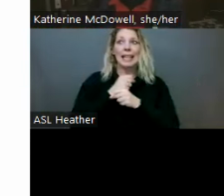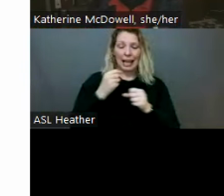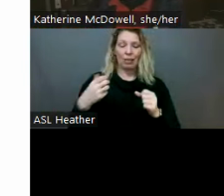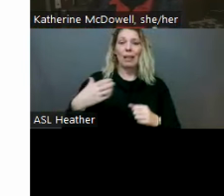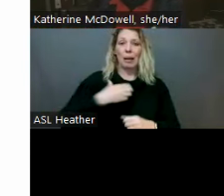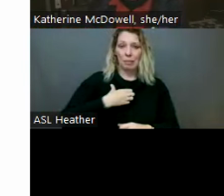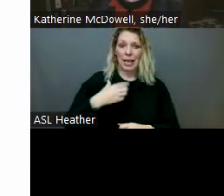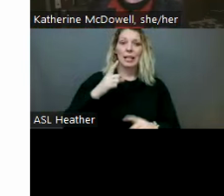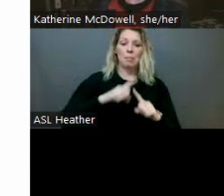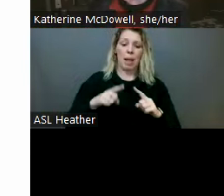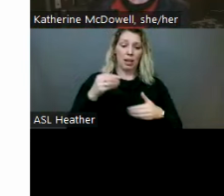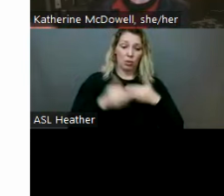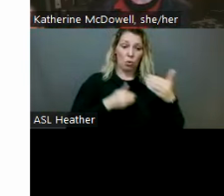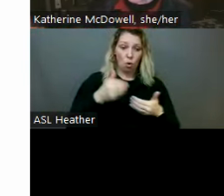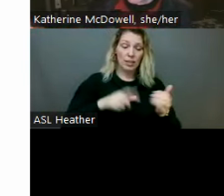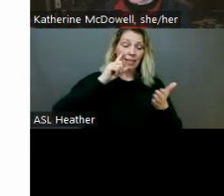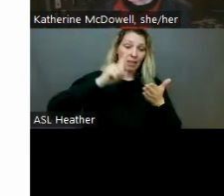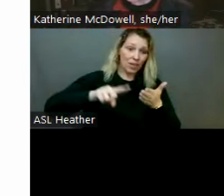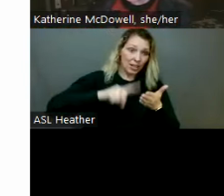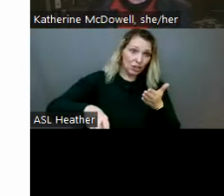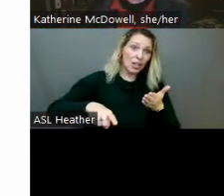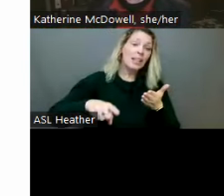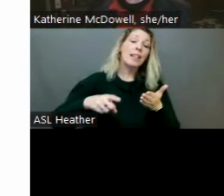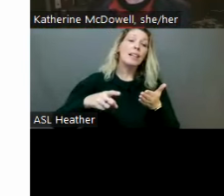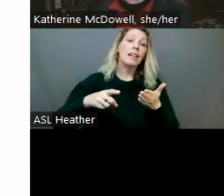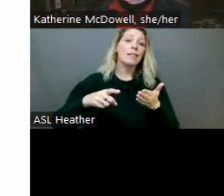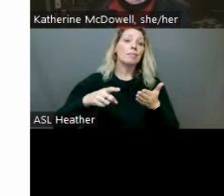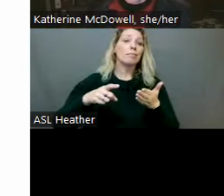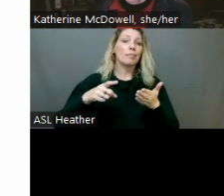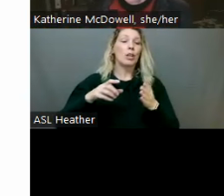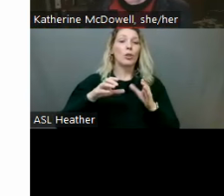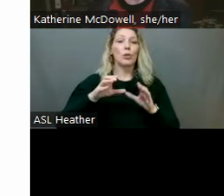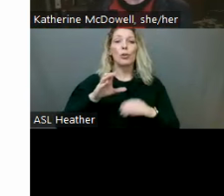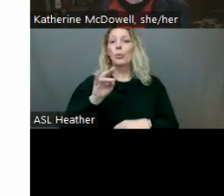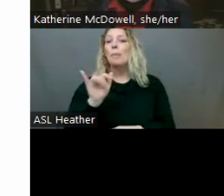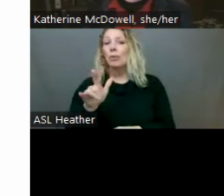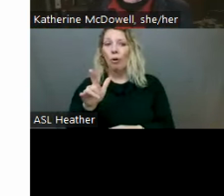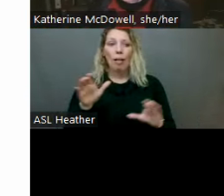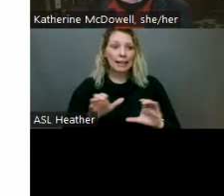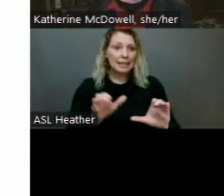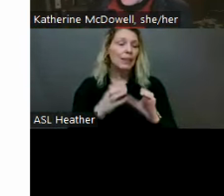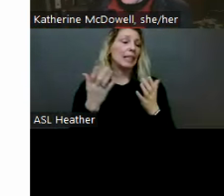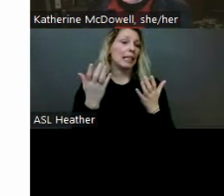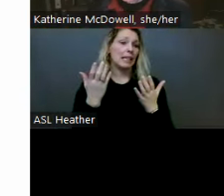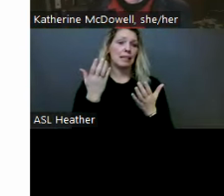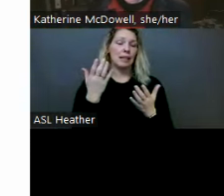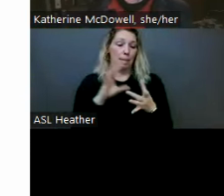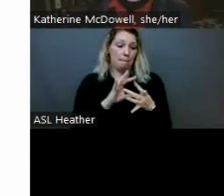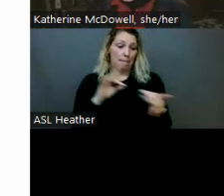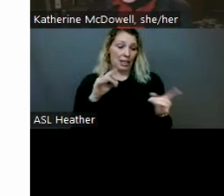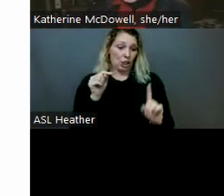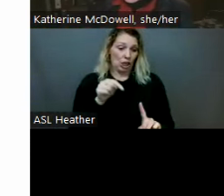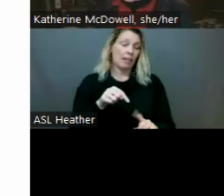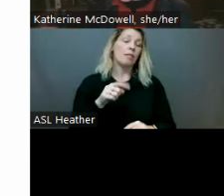if in the course of the investigation, sort of tangential criminal activity or potential criminal activity is mentioned,